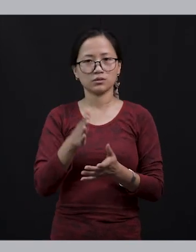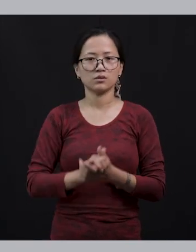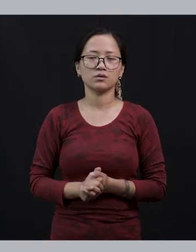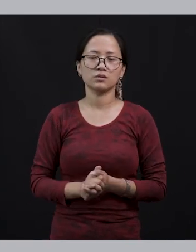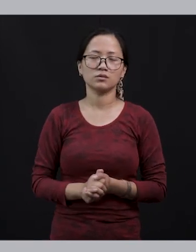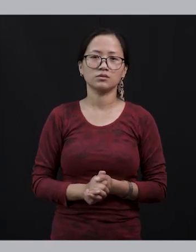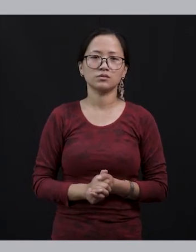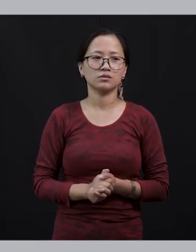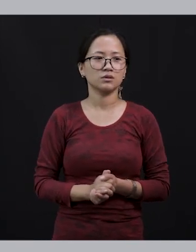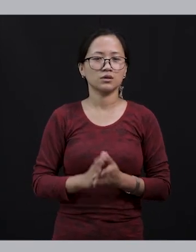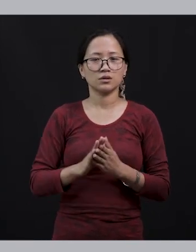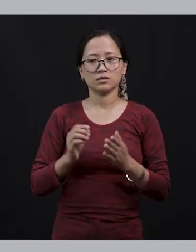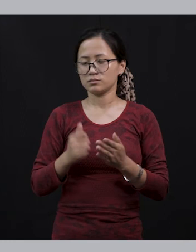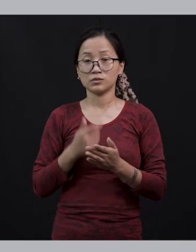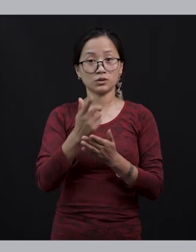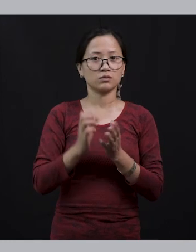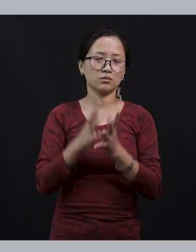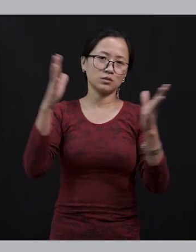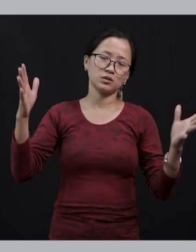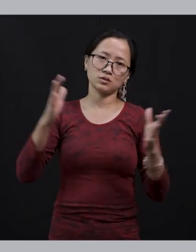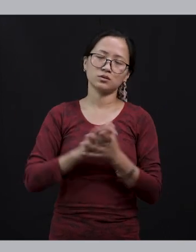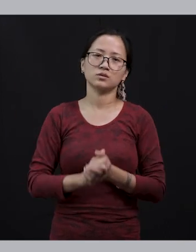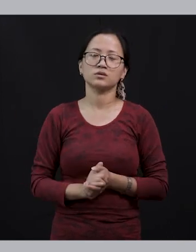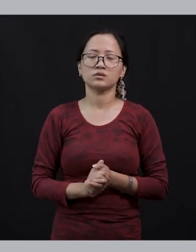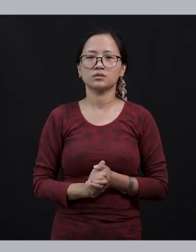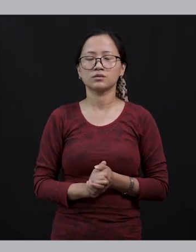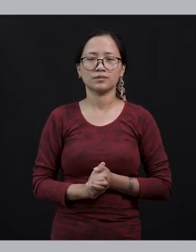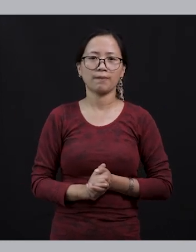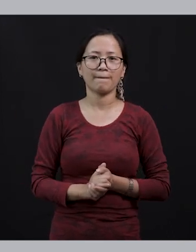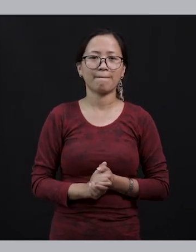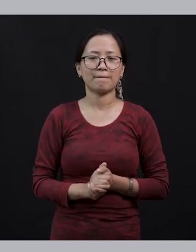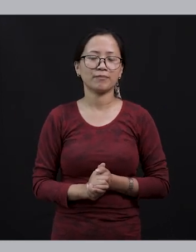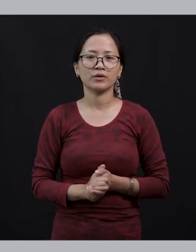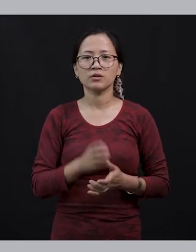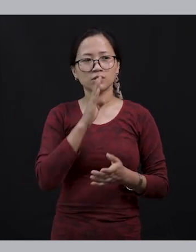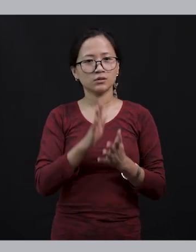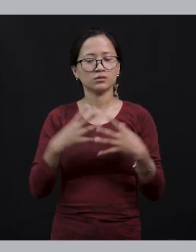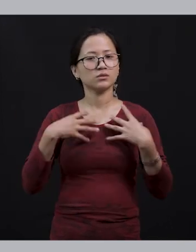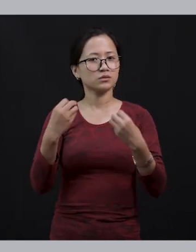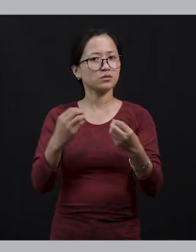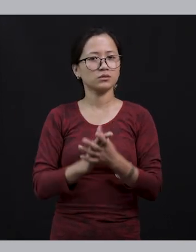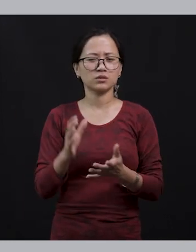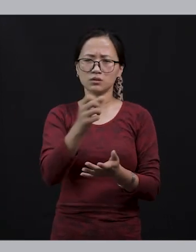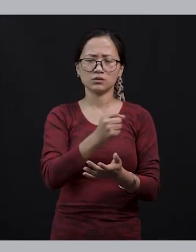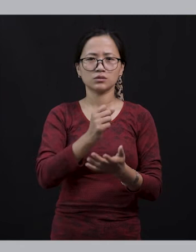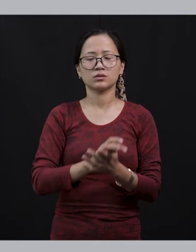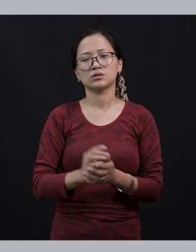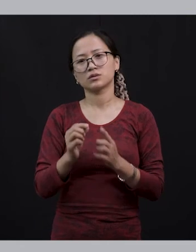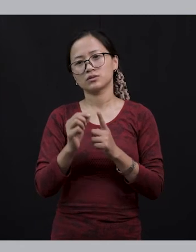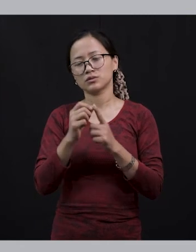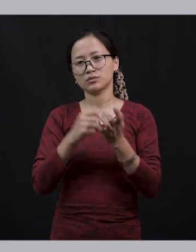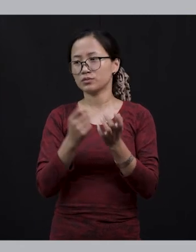to spend more money on the day-to-day expenditure. And because he wanted the control of the price,